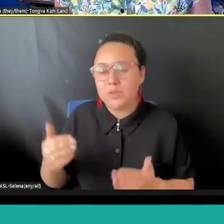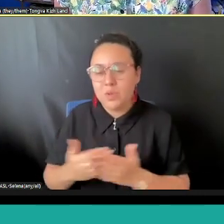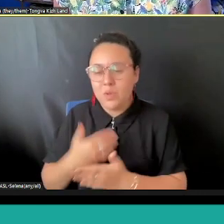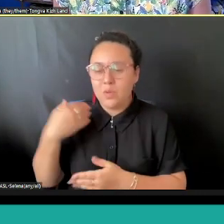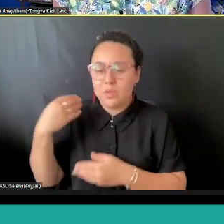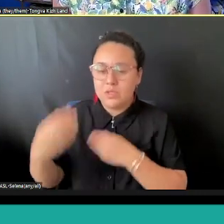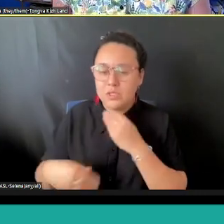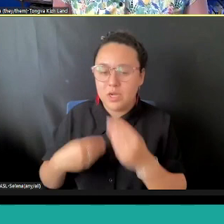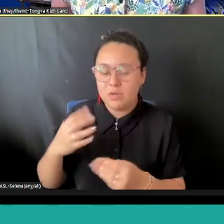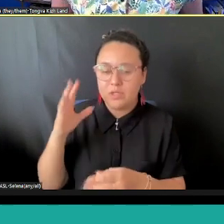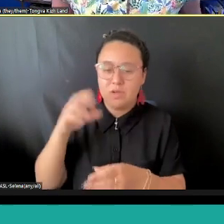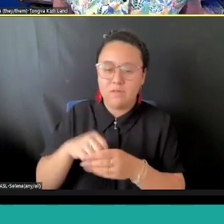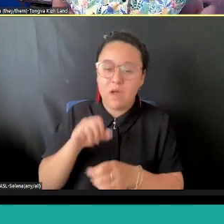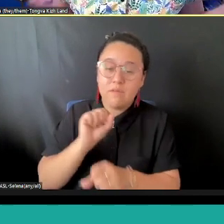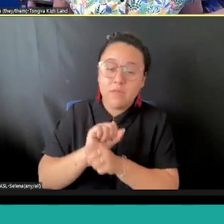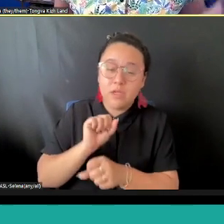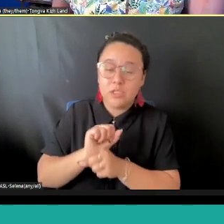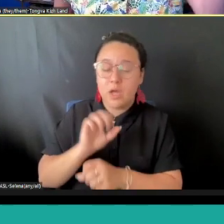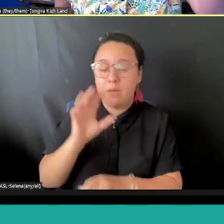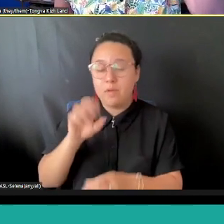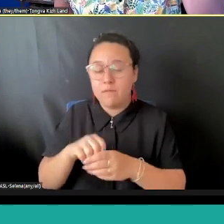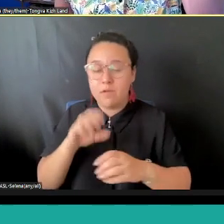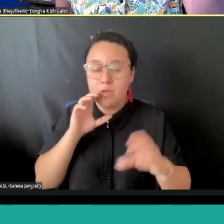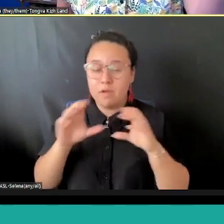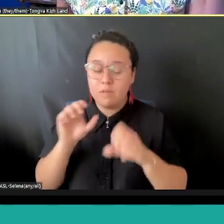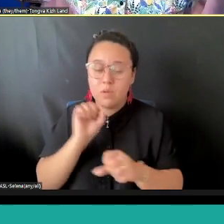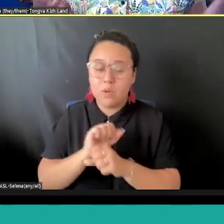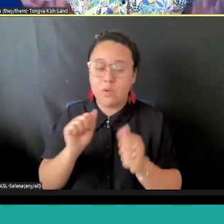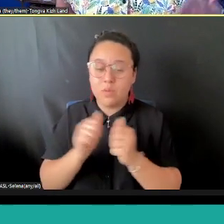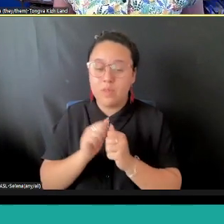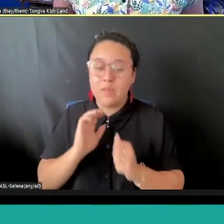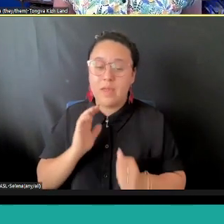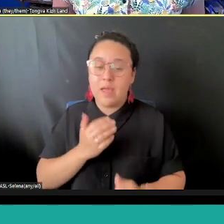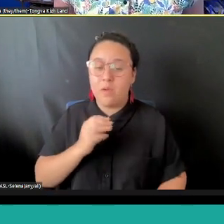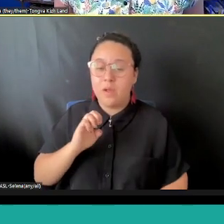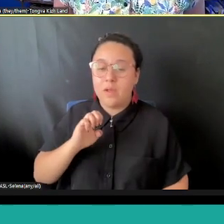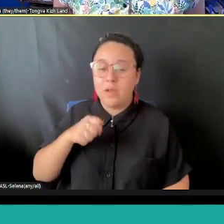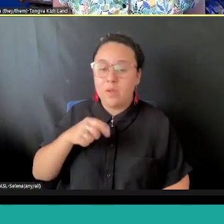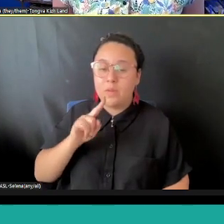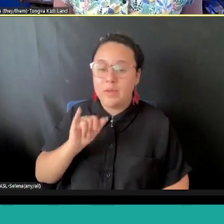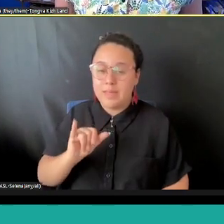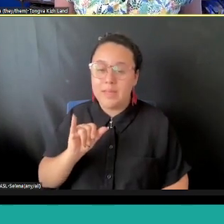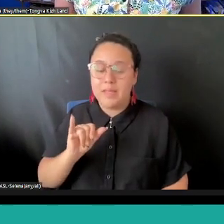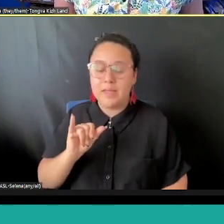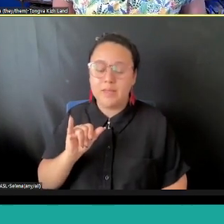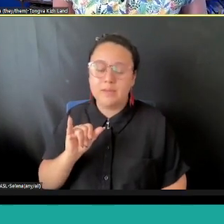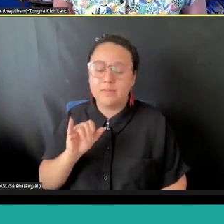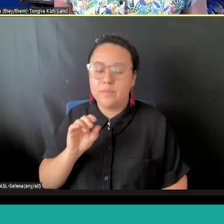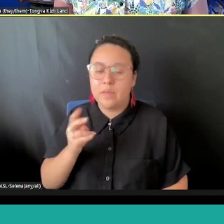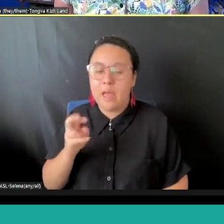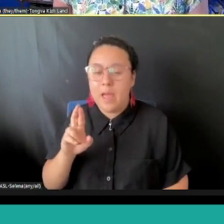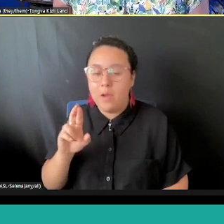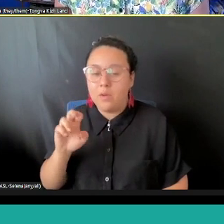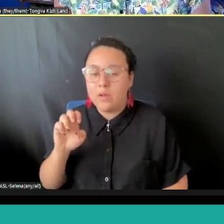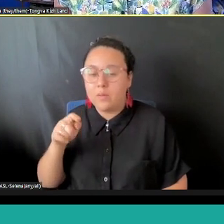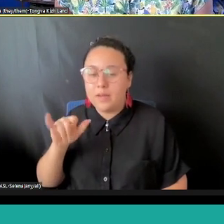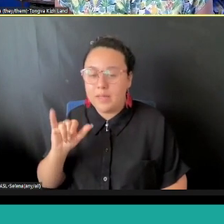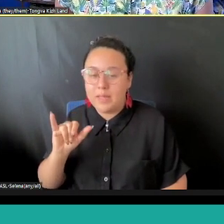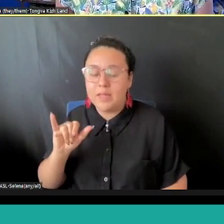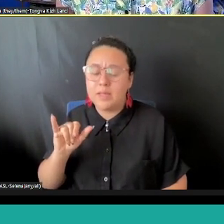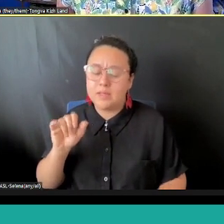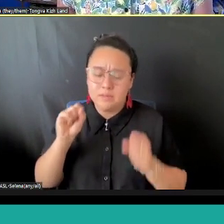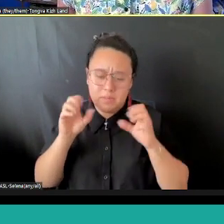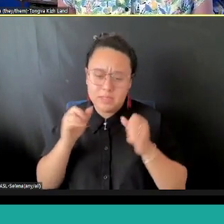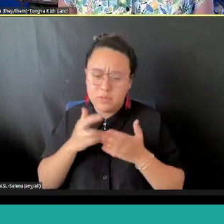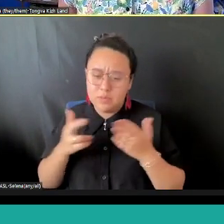these conversations. So I continue to work with our equity. I think they're an amazing resource. We also have a Black, Indigenous, people